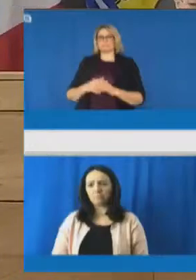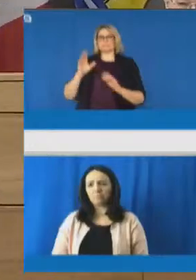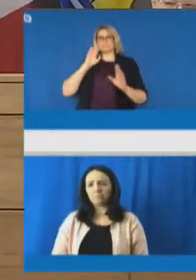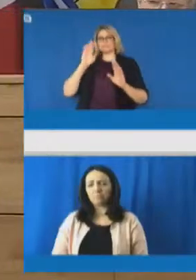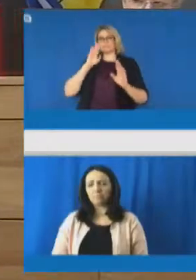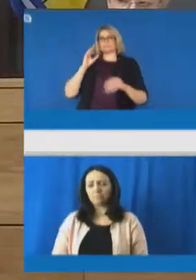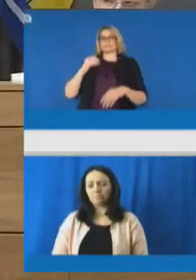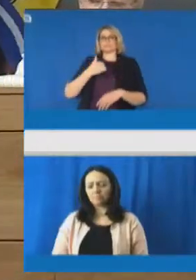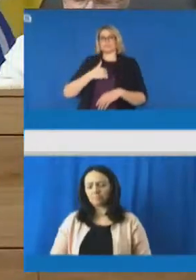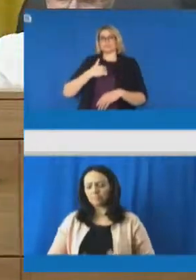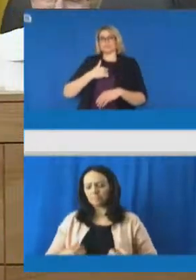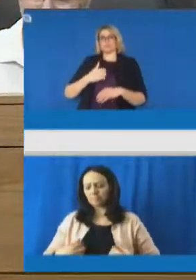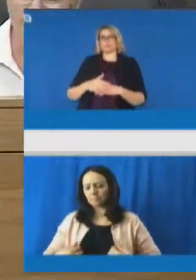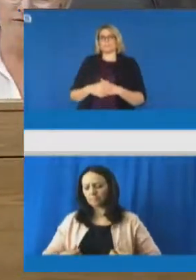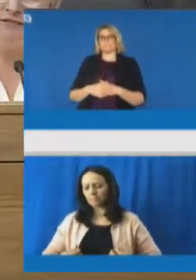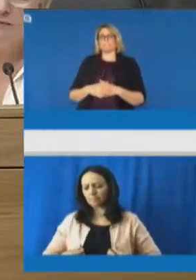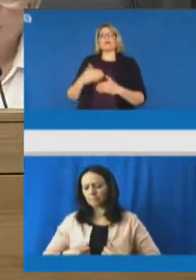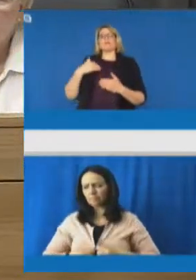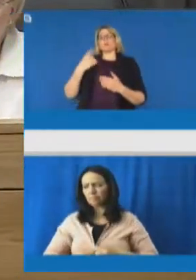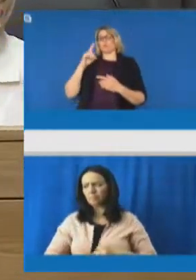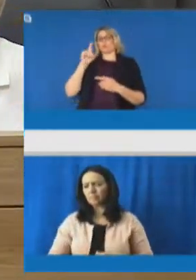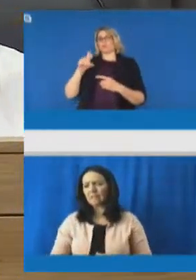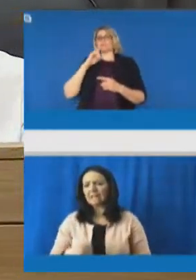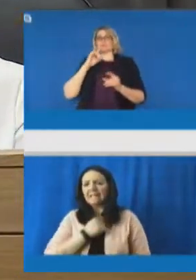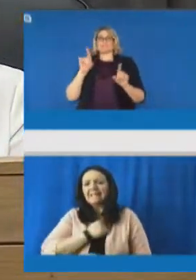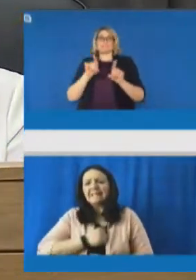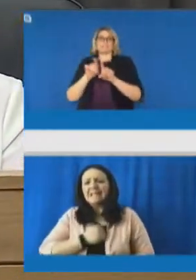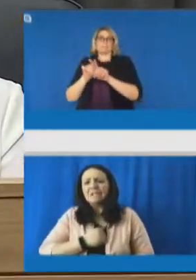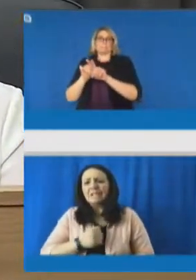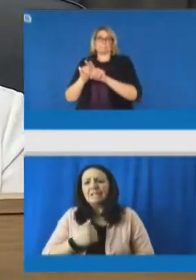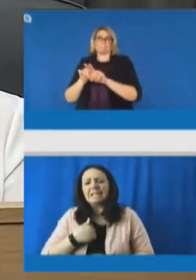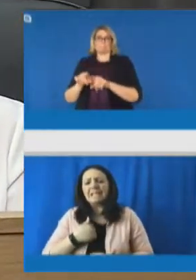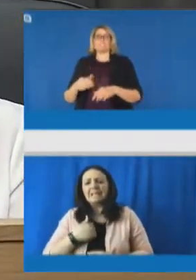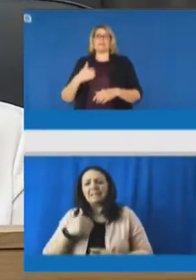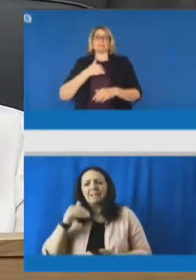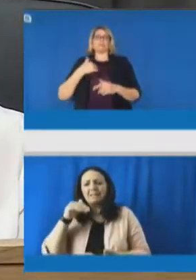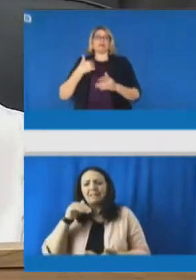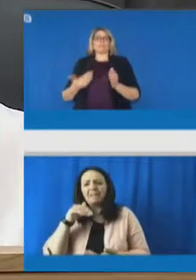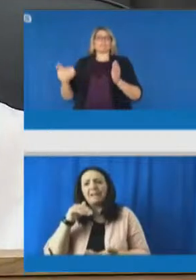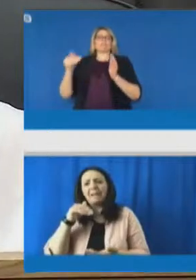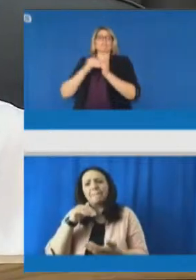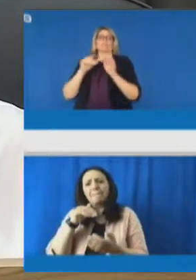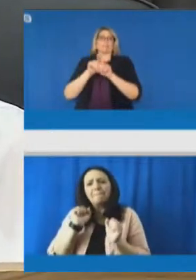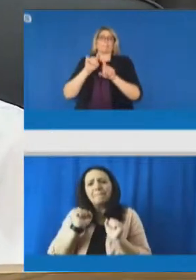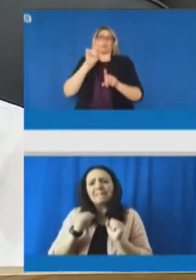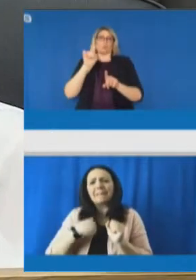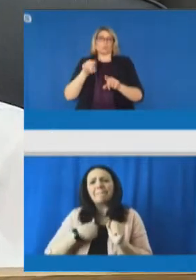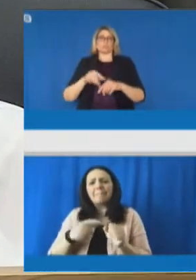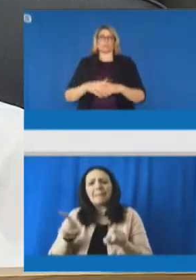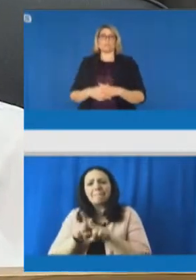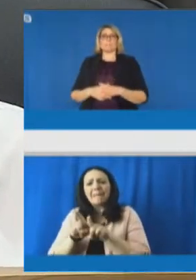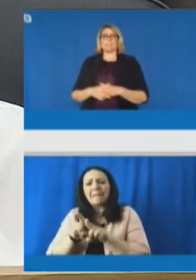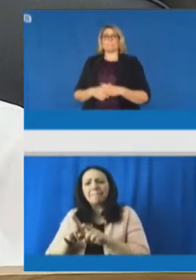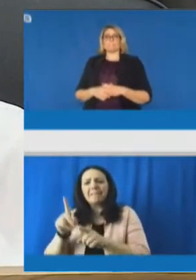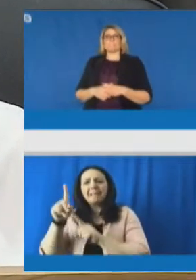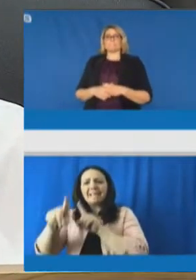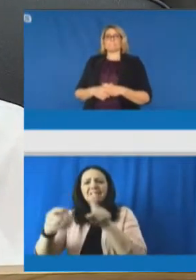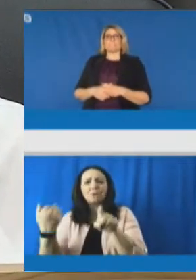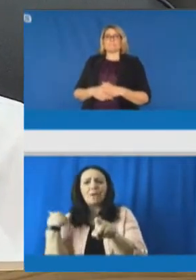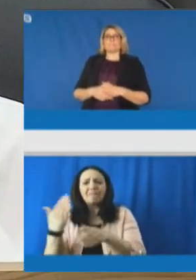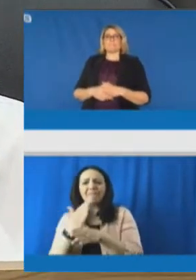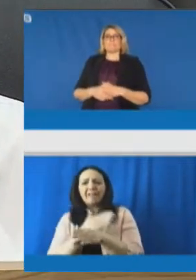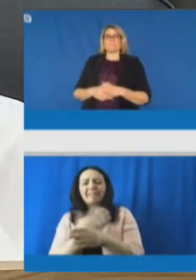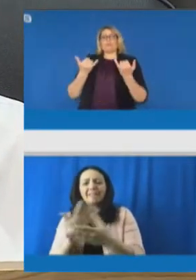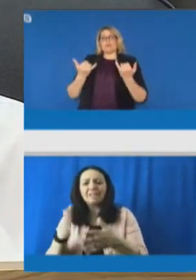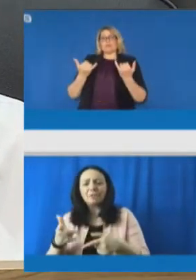can probably speak to the epidemiology of this. But again, it is going to be all based on data. The amount of vaccine